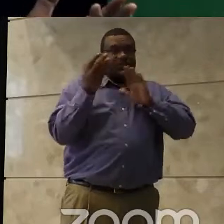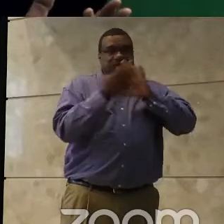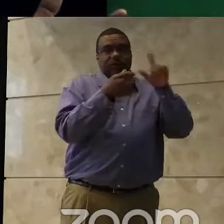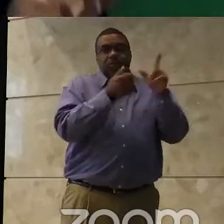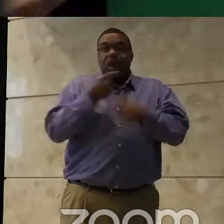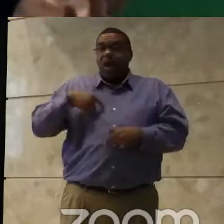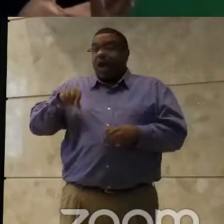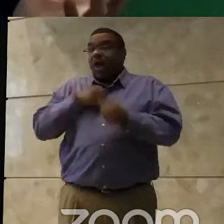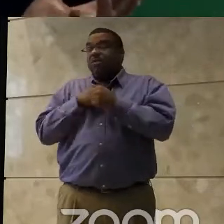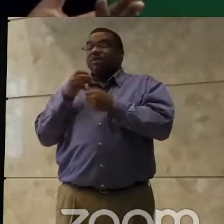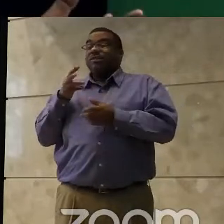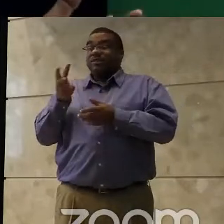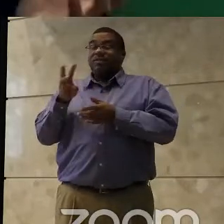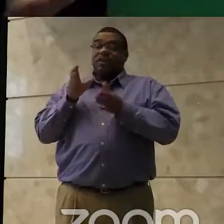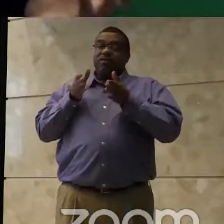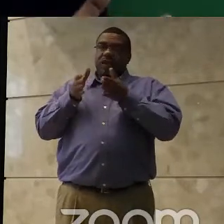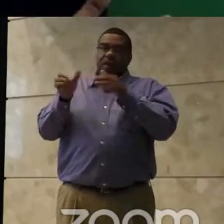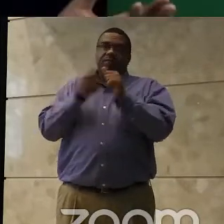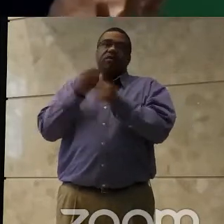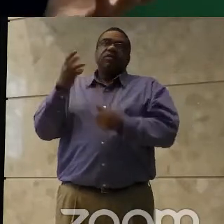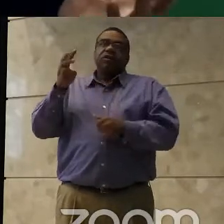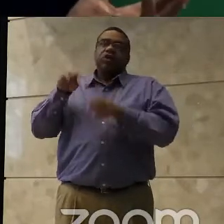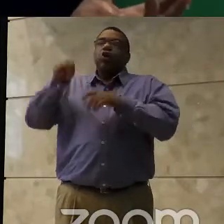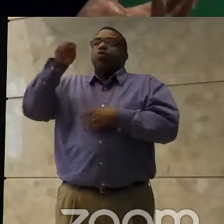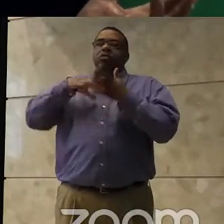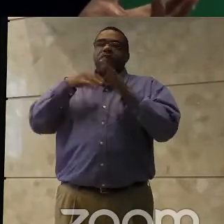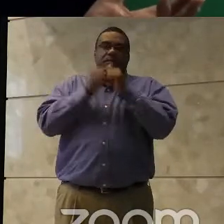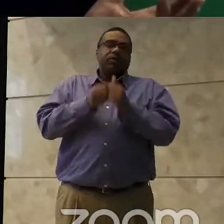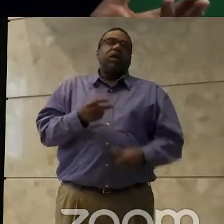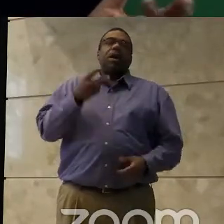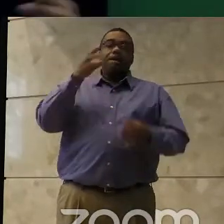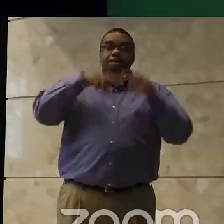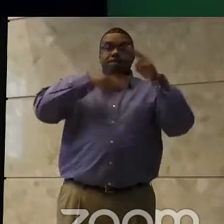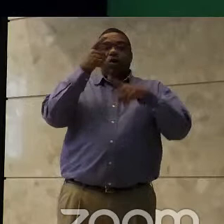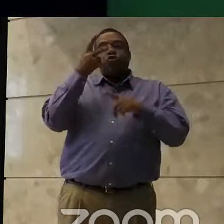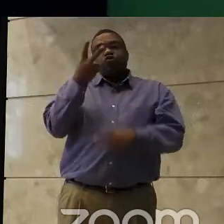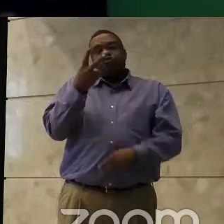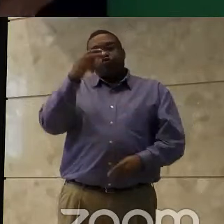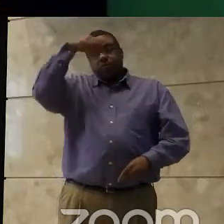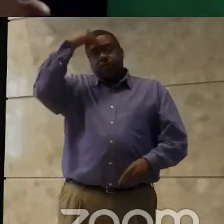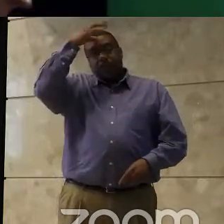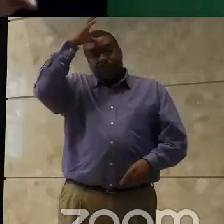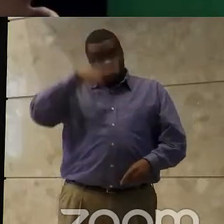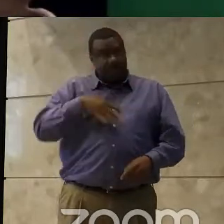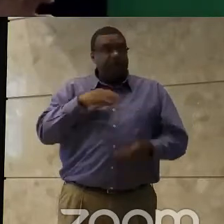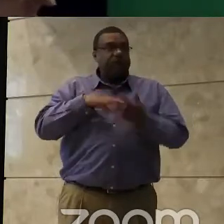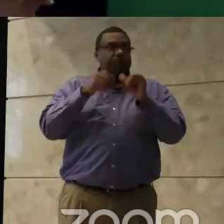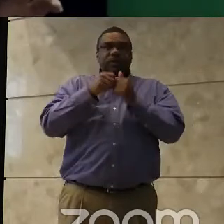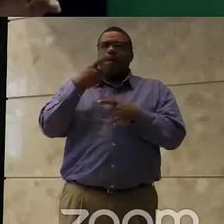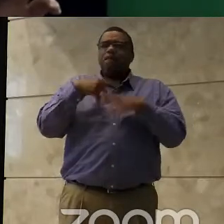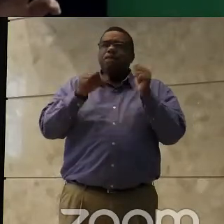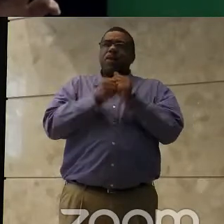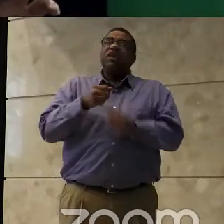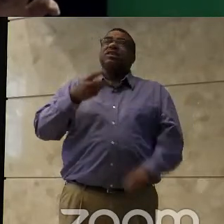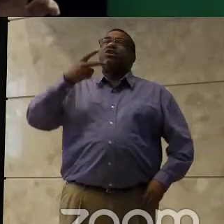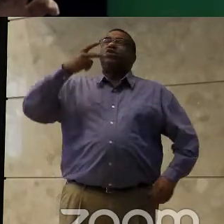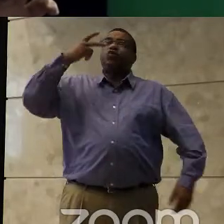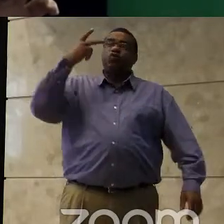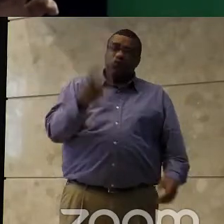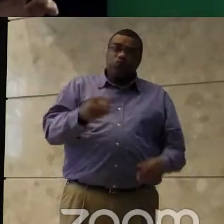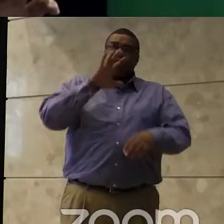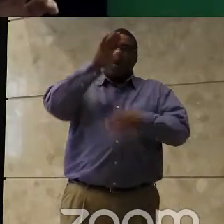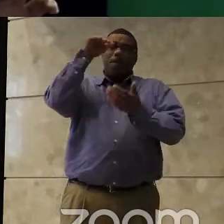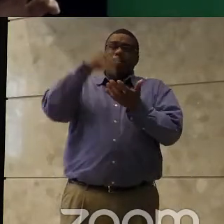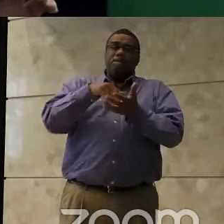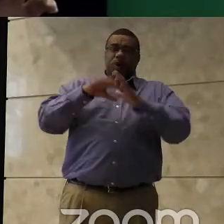16th Street North, built by two Black men in the late 19th century. The two big middle-class churches.